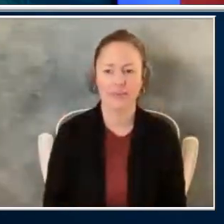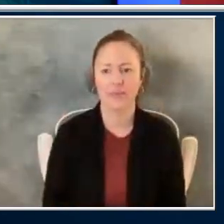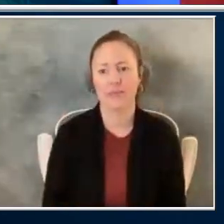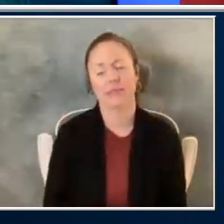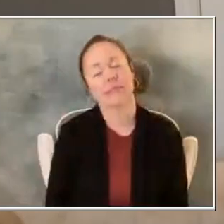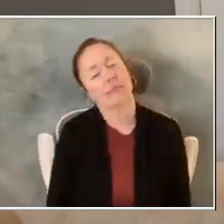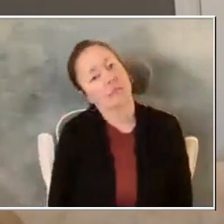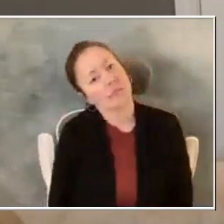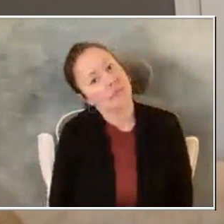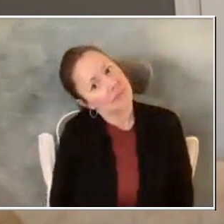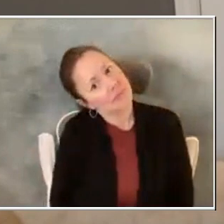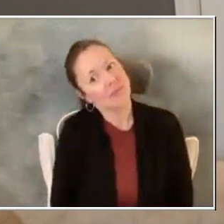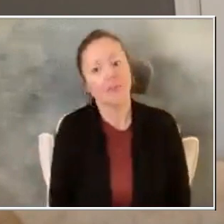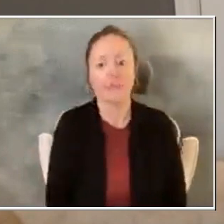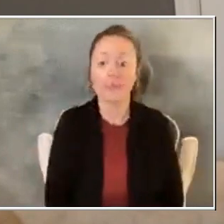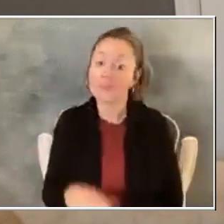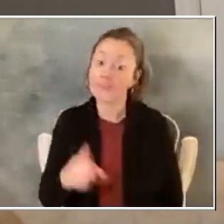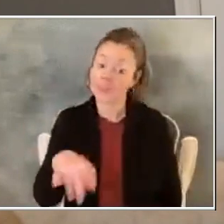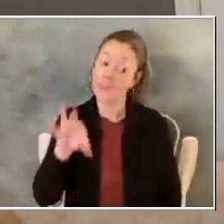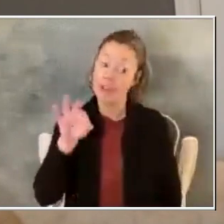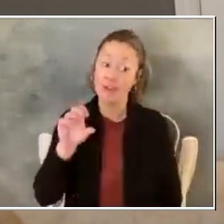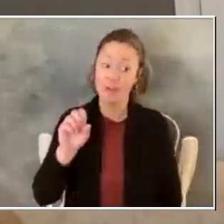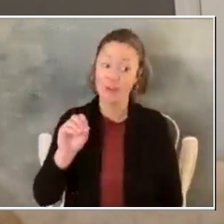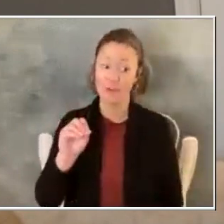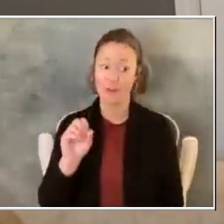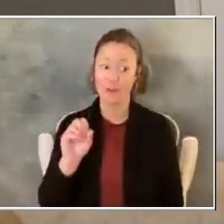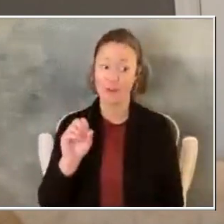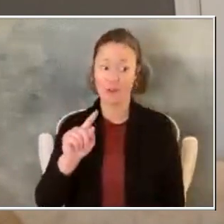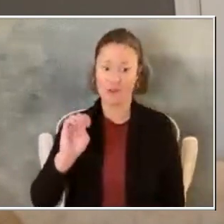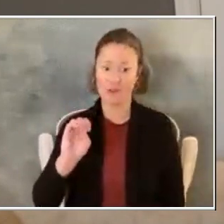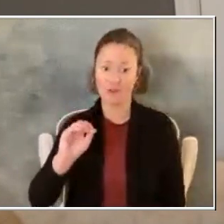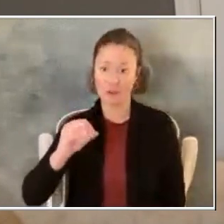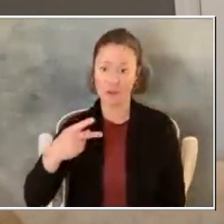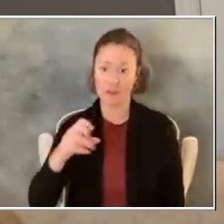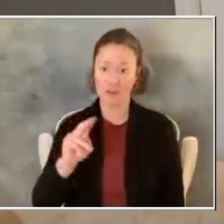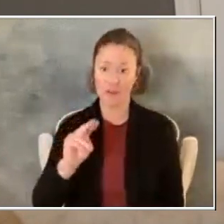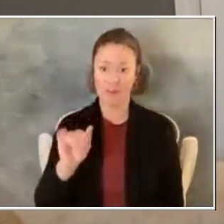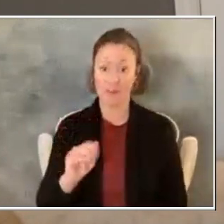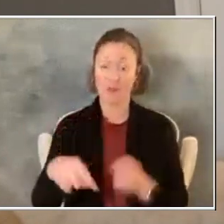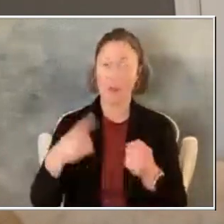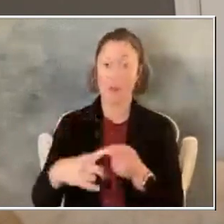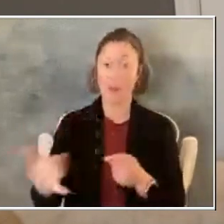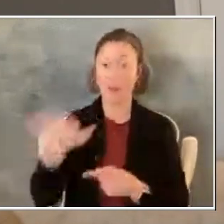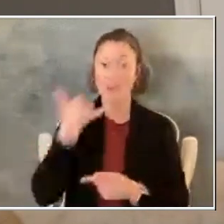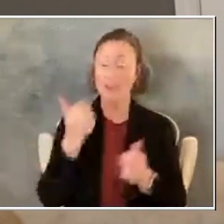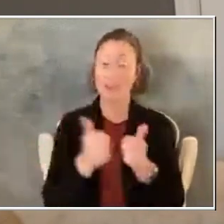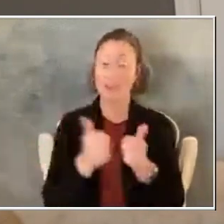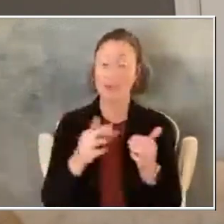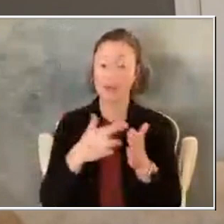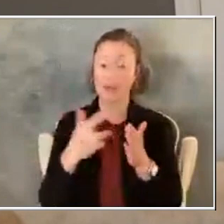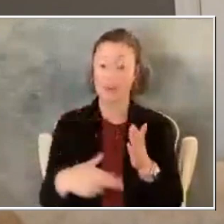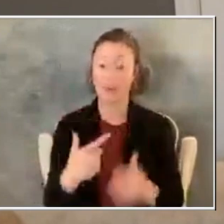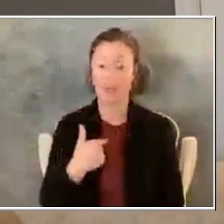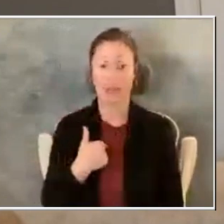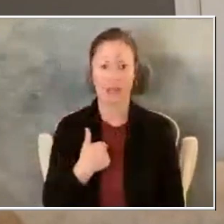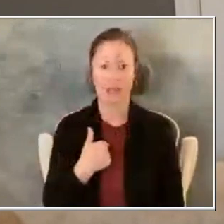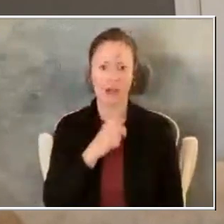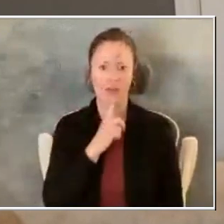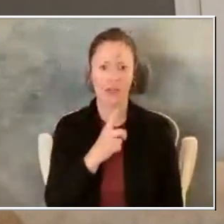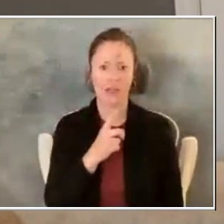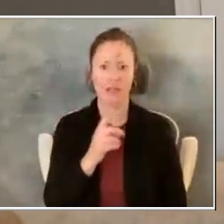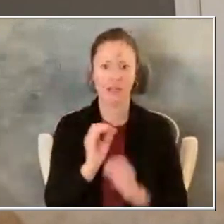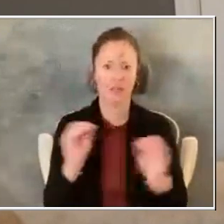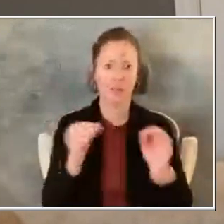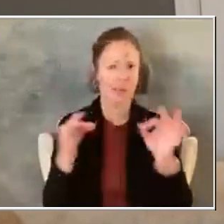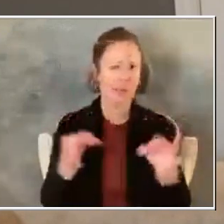They did find osteopenia, which when they called me with the results, I didn't really get an